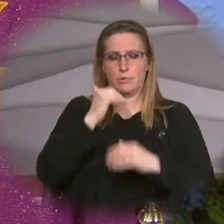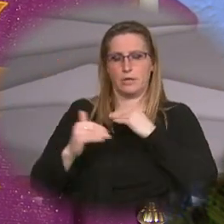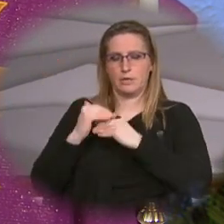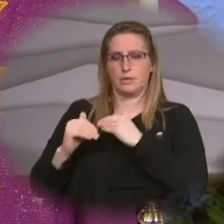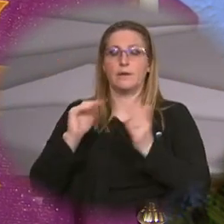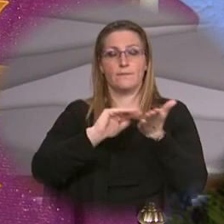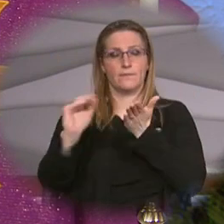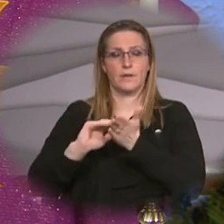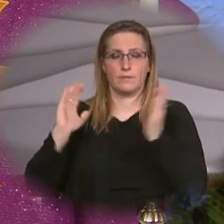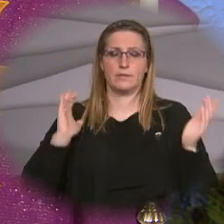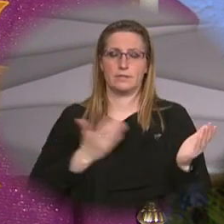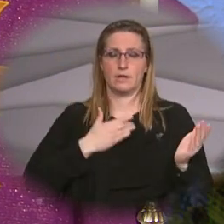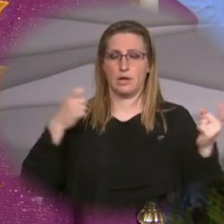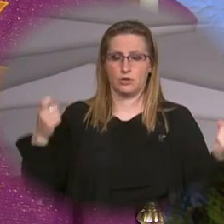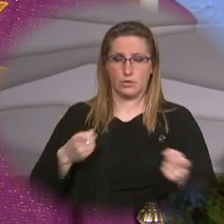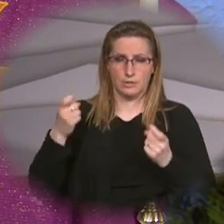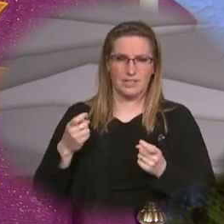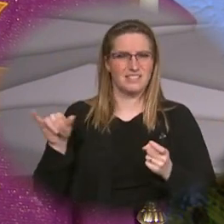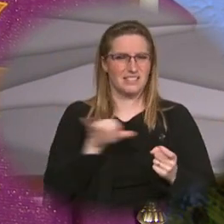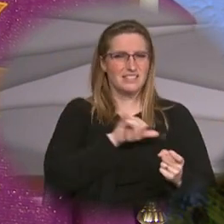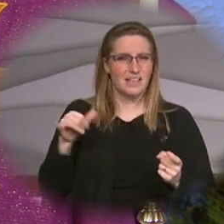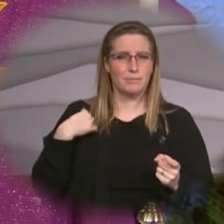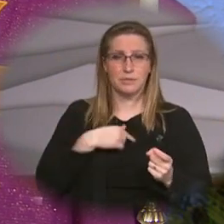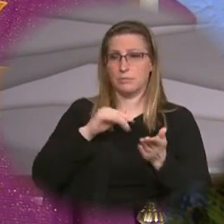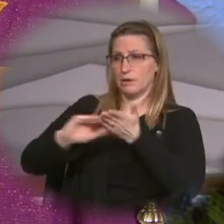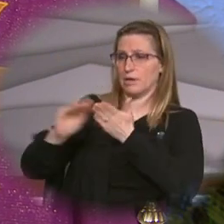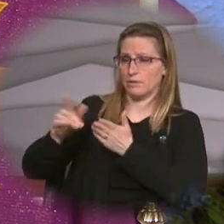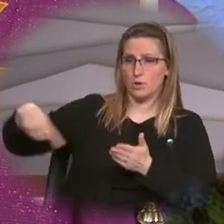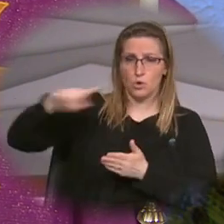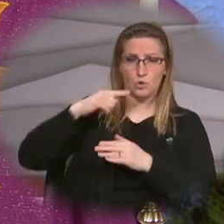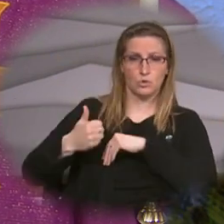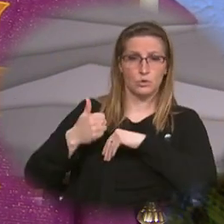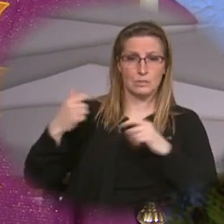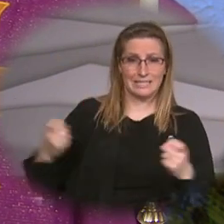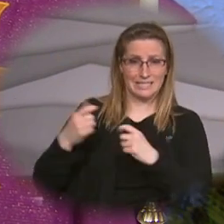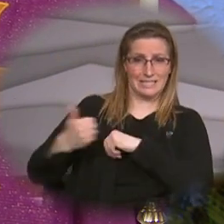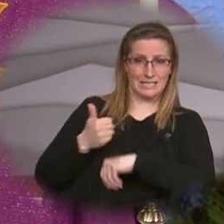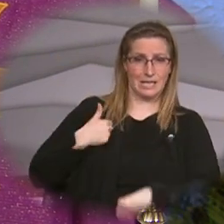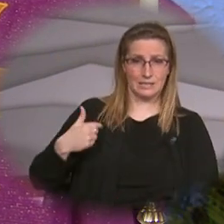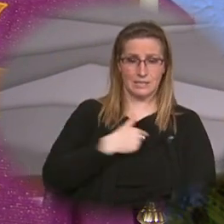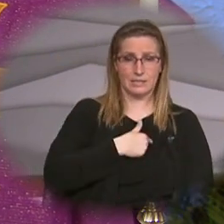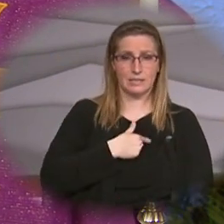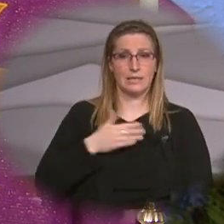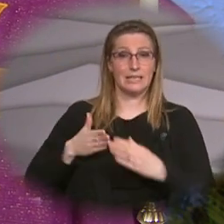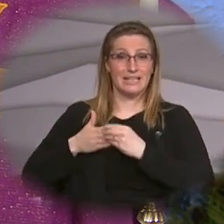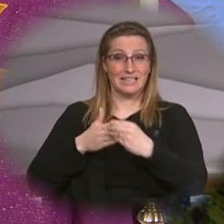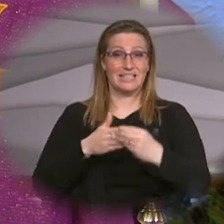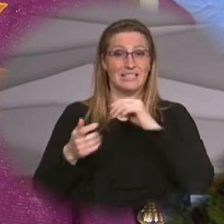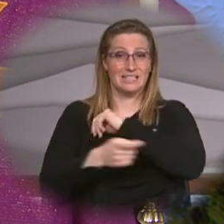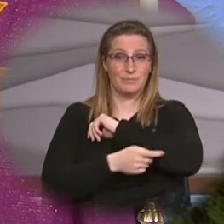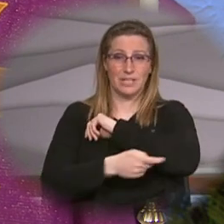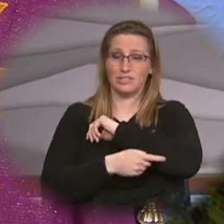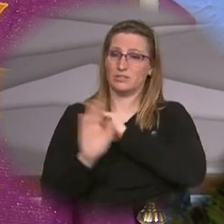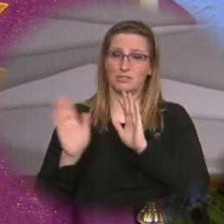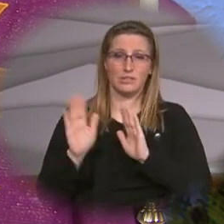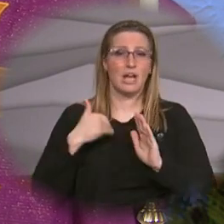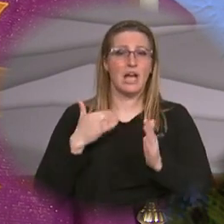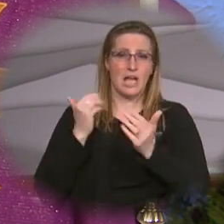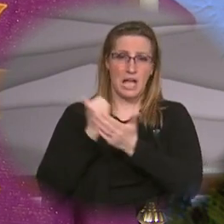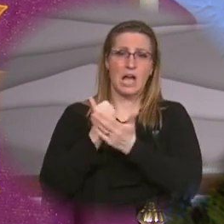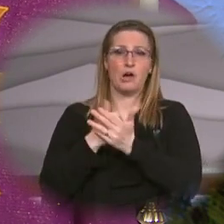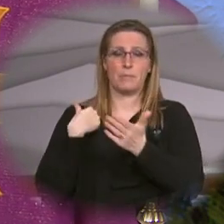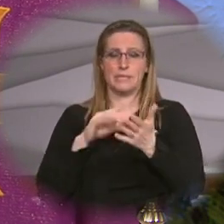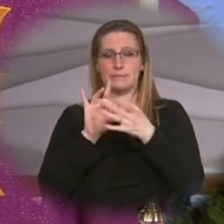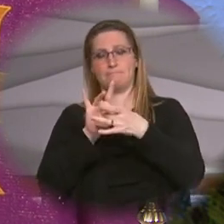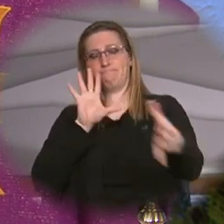our daily bread, and forgive us our trespasses, as we forgive those who trespass against us. And lead us